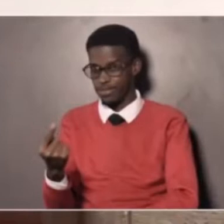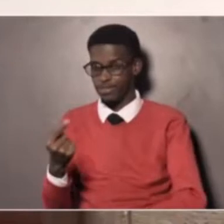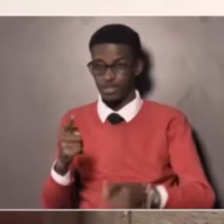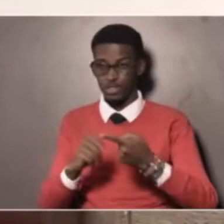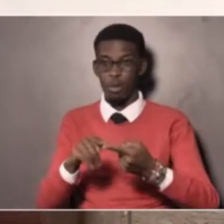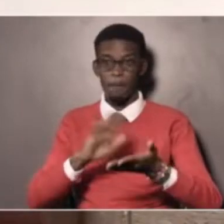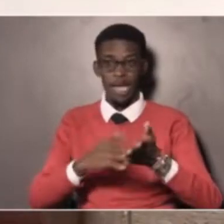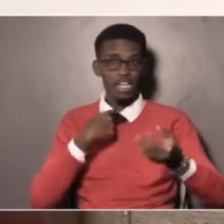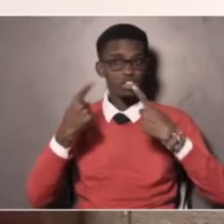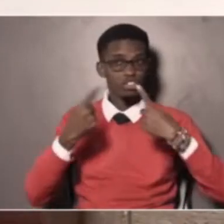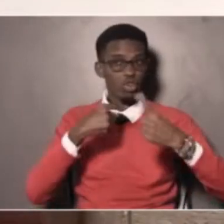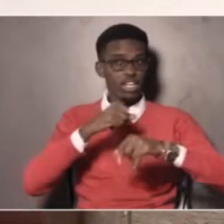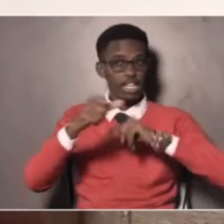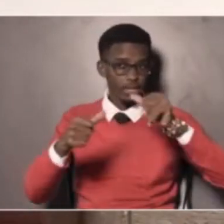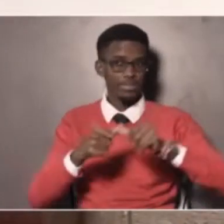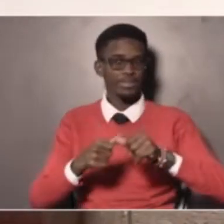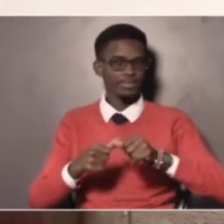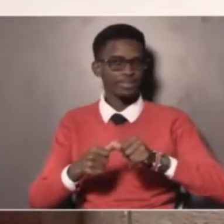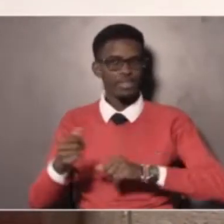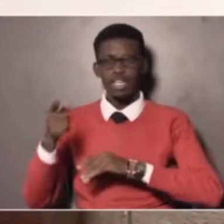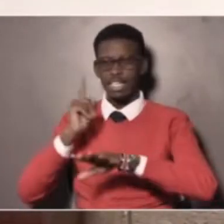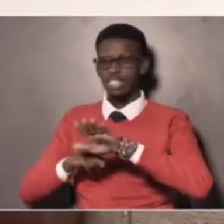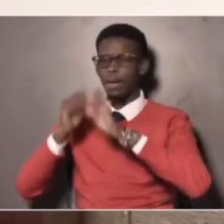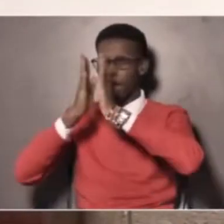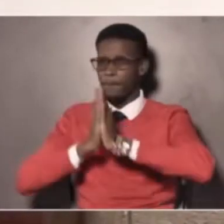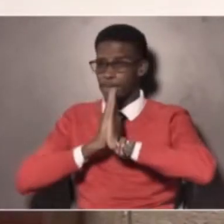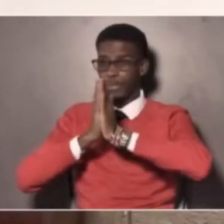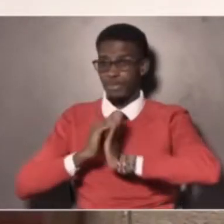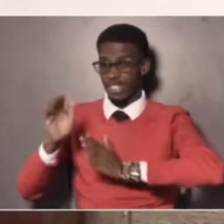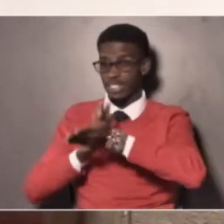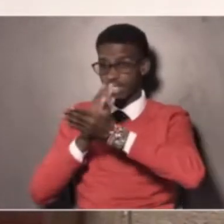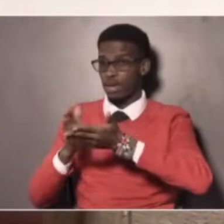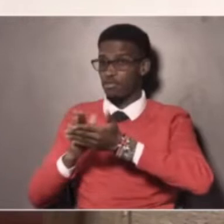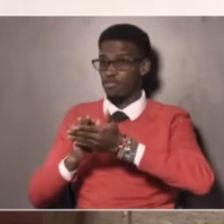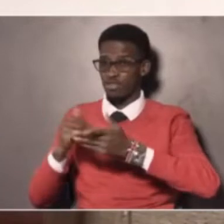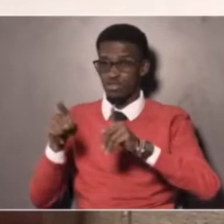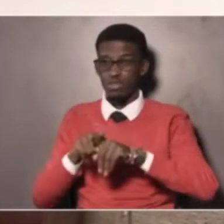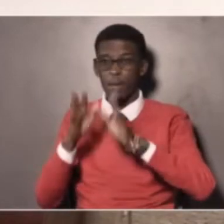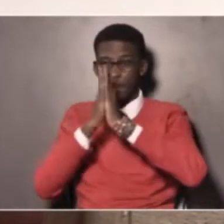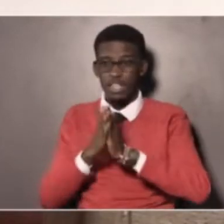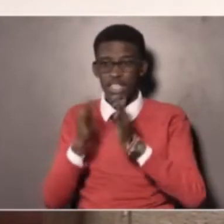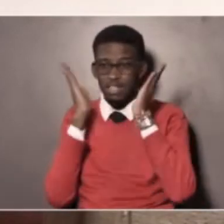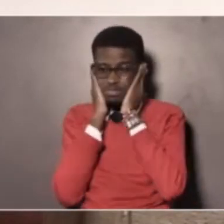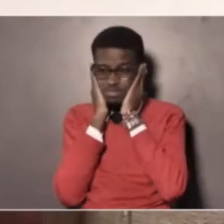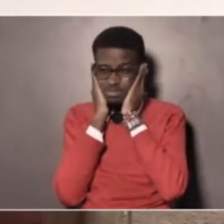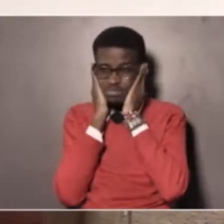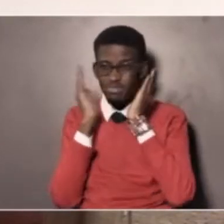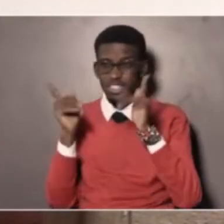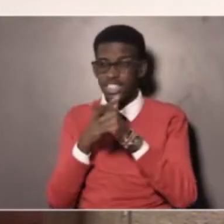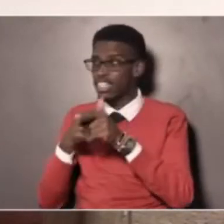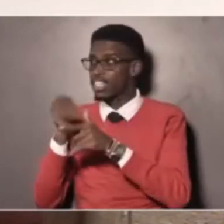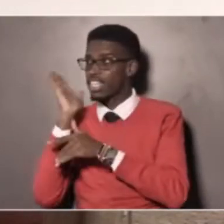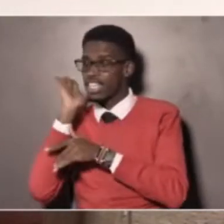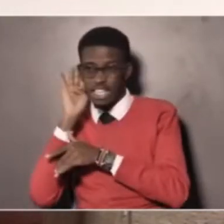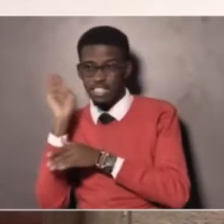to be talking to them about. So they were very angry. Some of them tried to cover their ears. Some of them tried to cover their eyes as if their